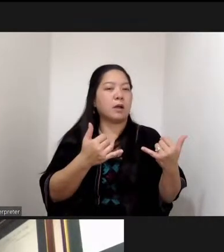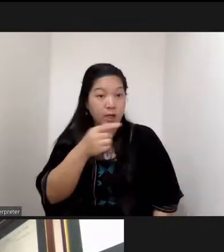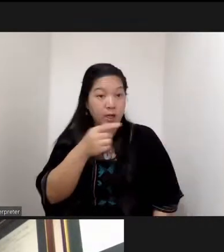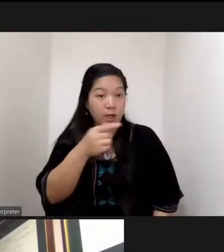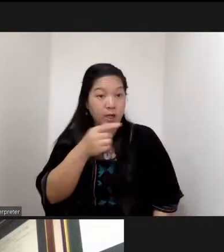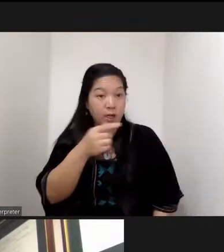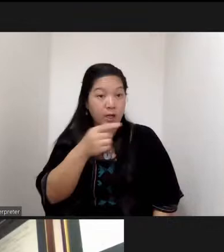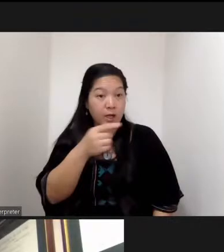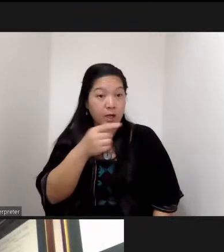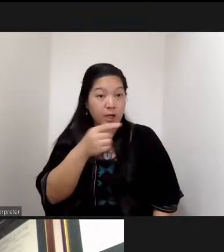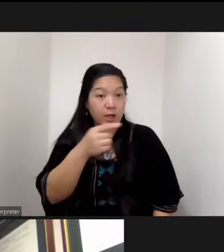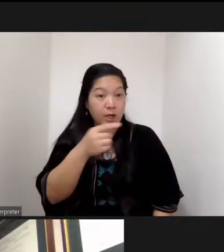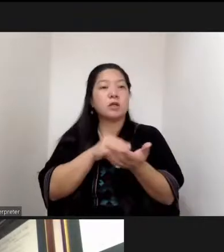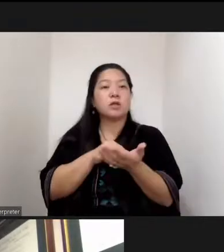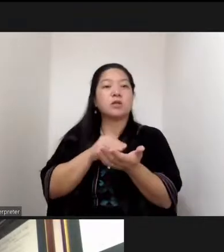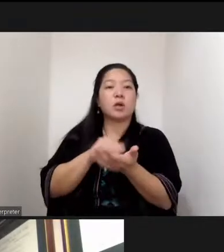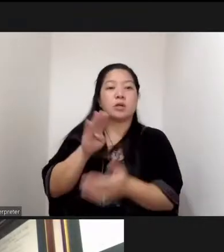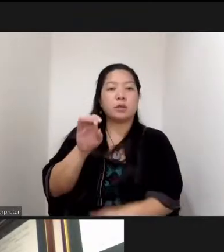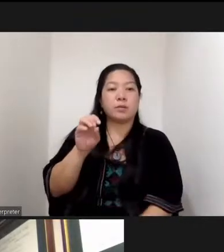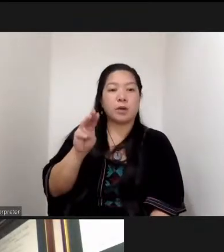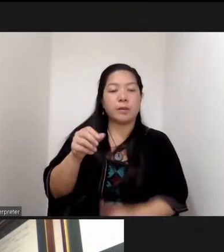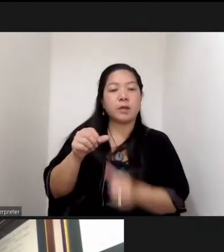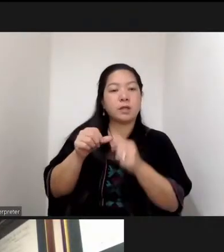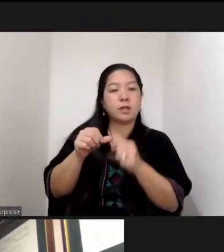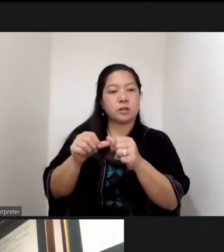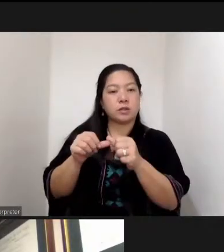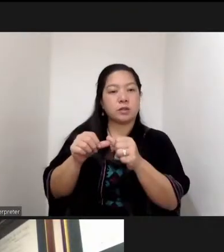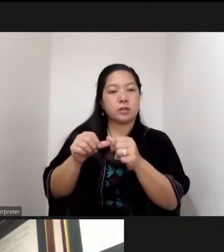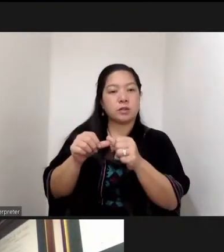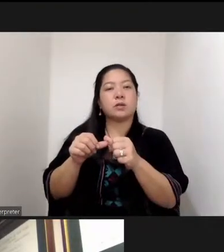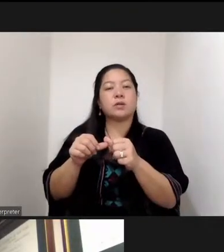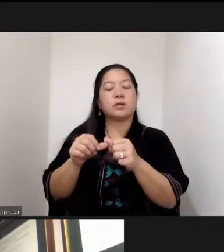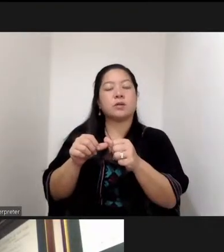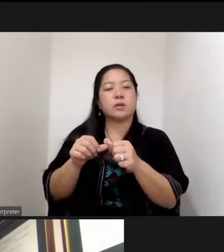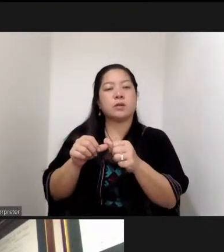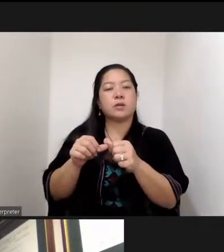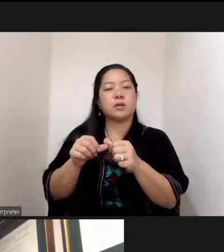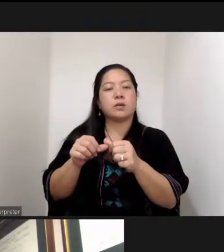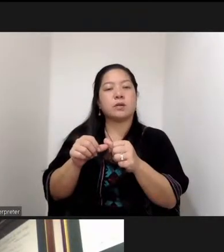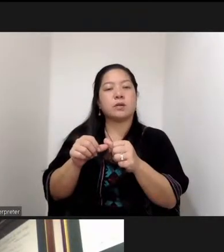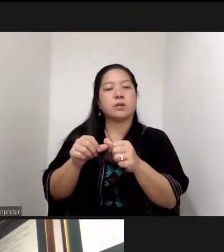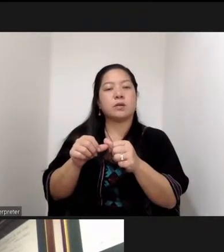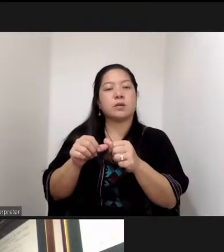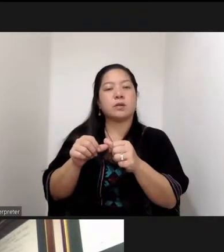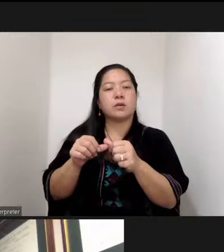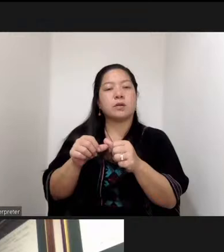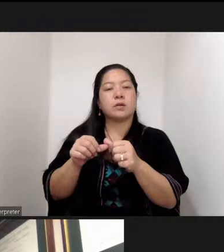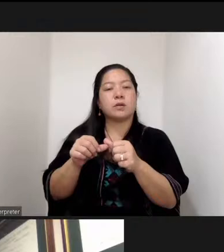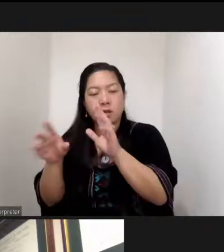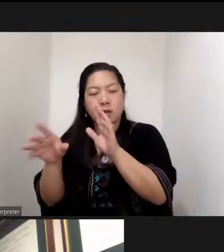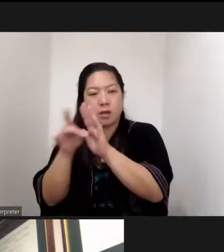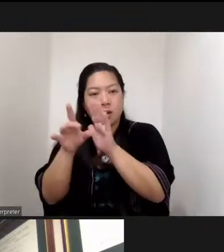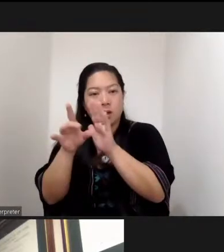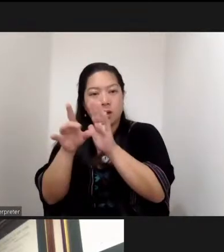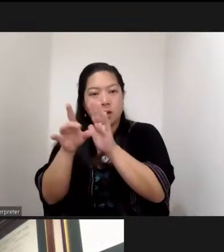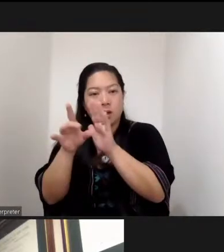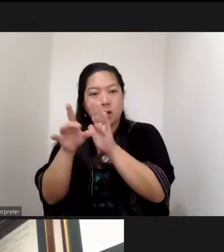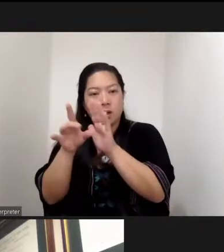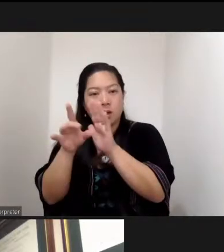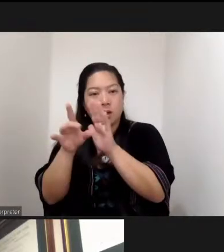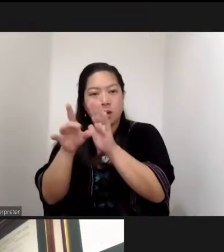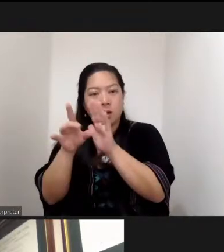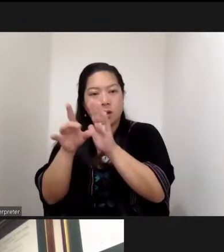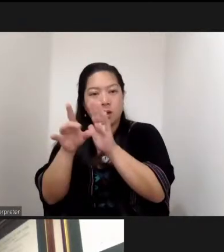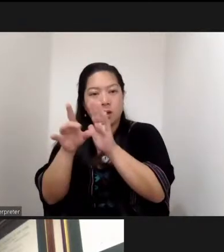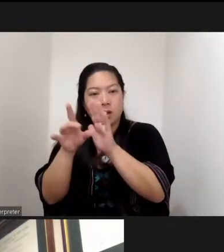public health are going to continue the operations of the contact tracing, surveillance. We are going to morph